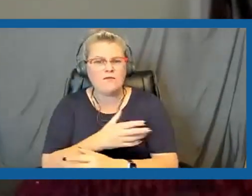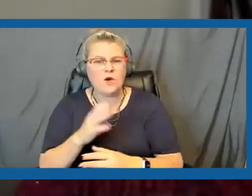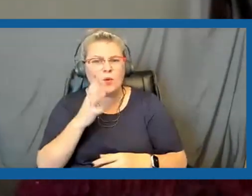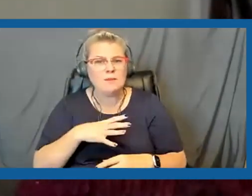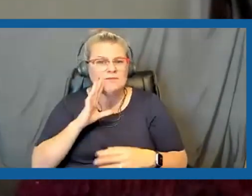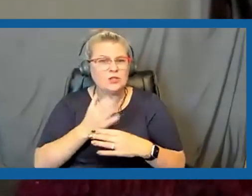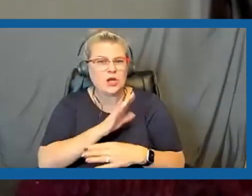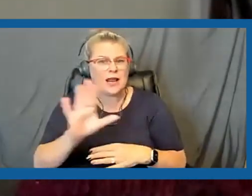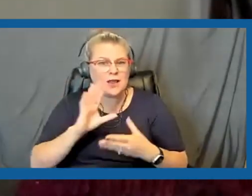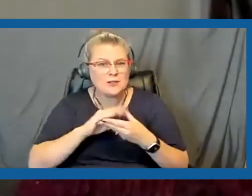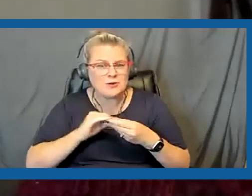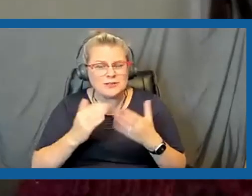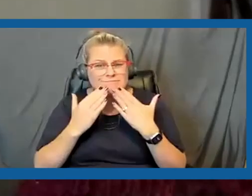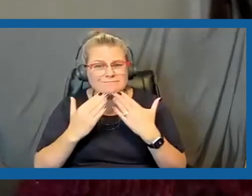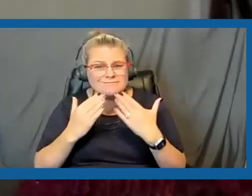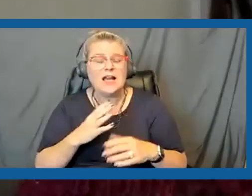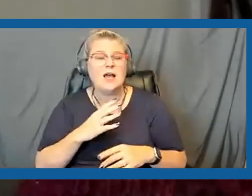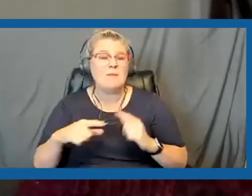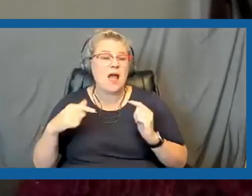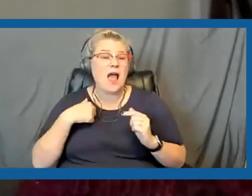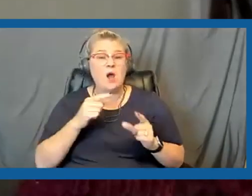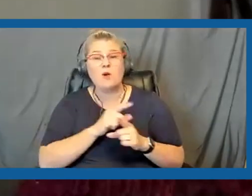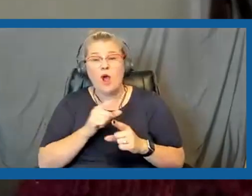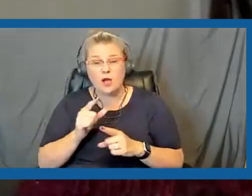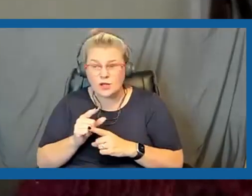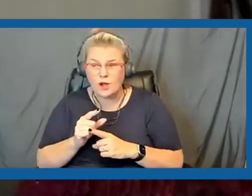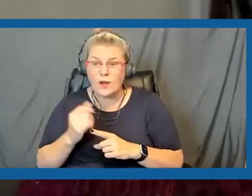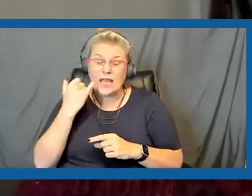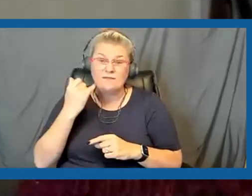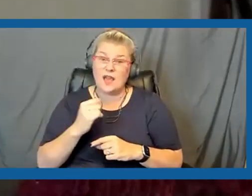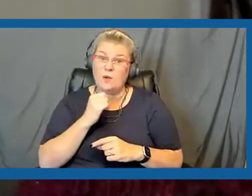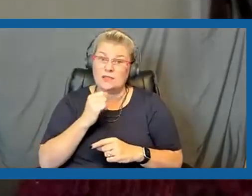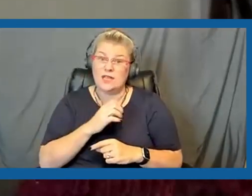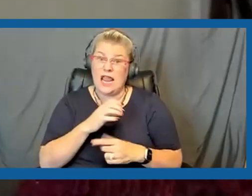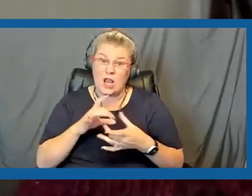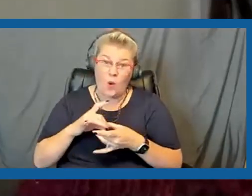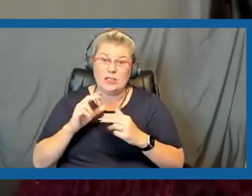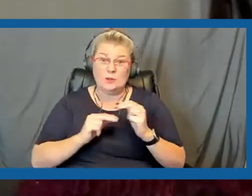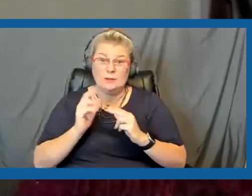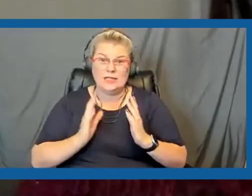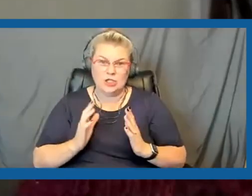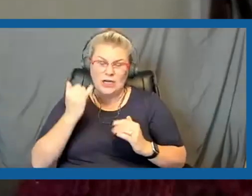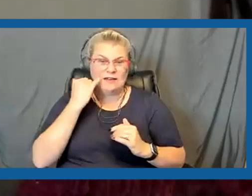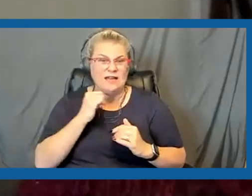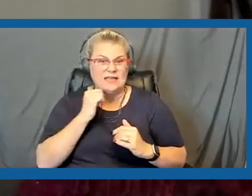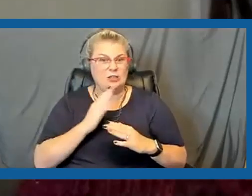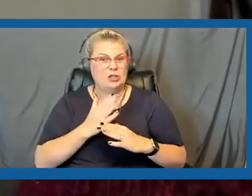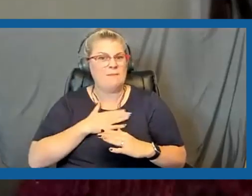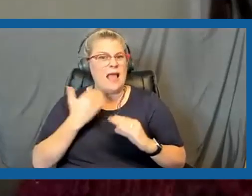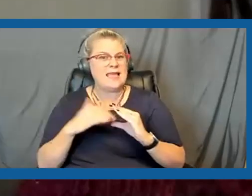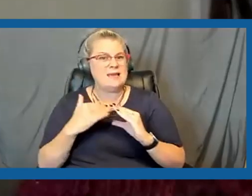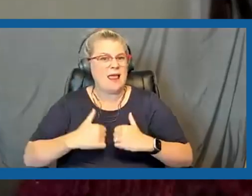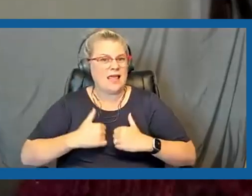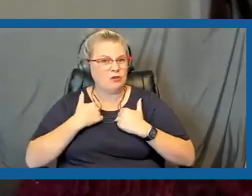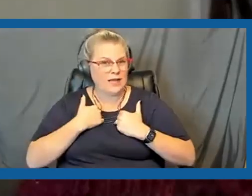stories. But I would also be remiss as a coalition builder if I did not share my email